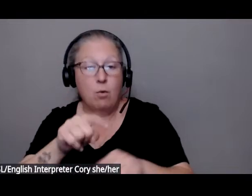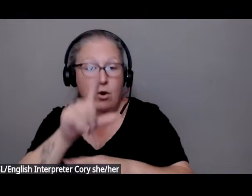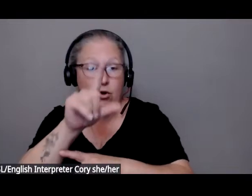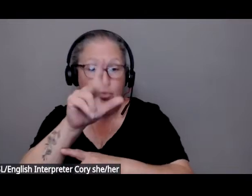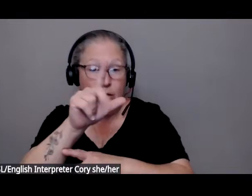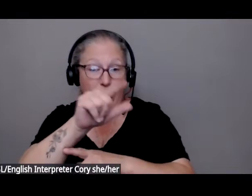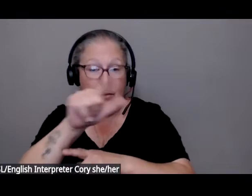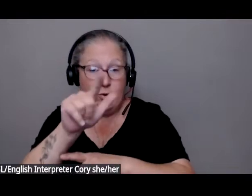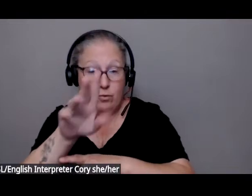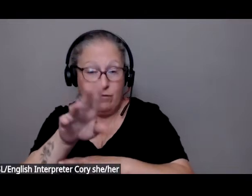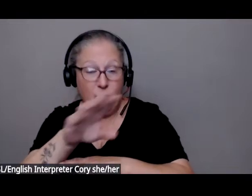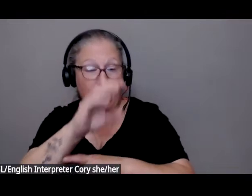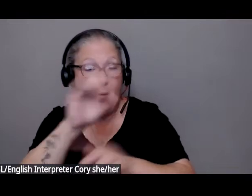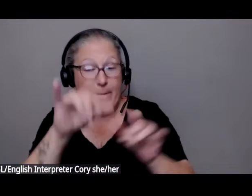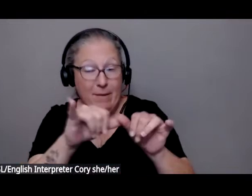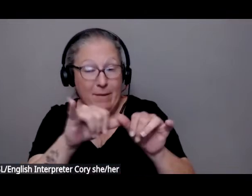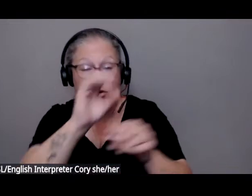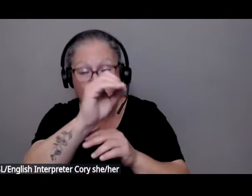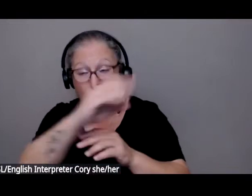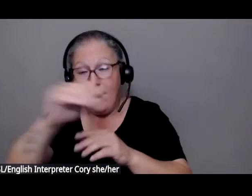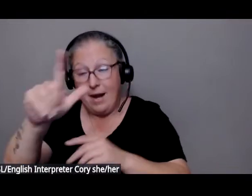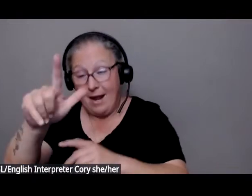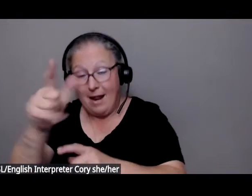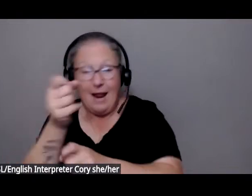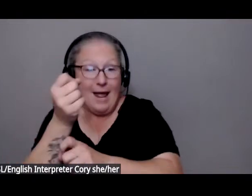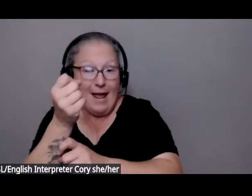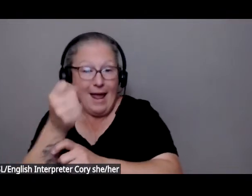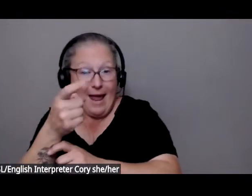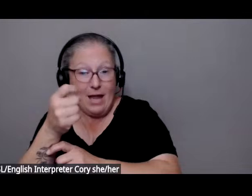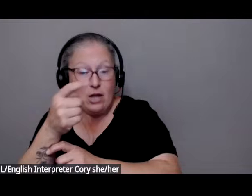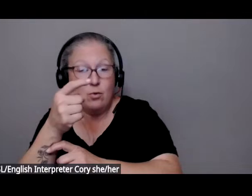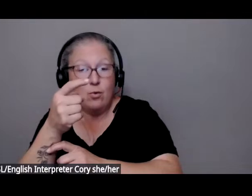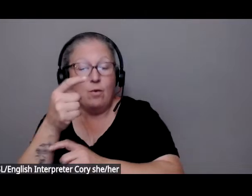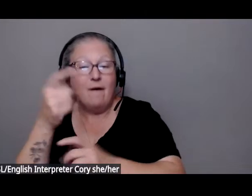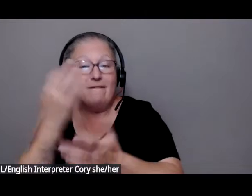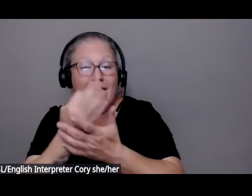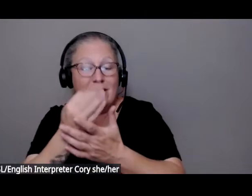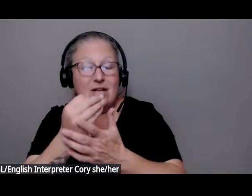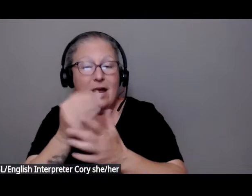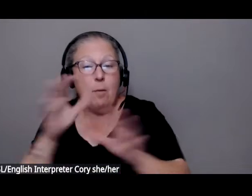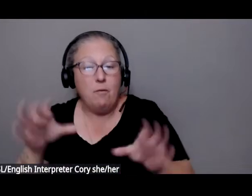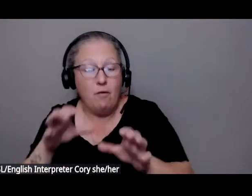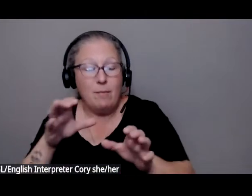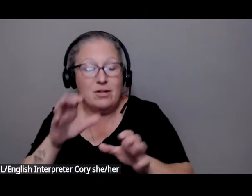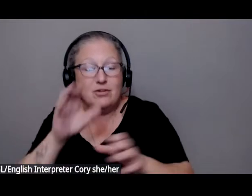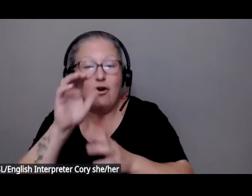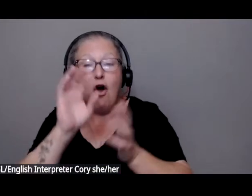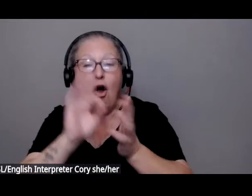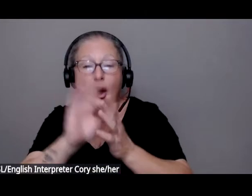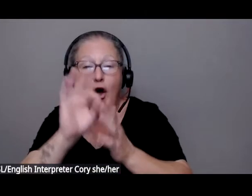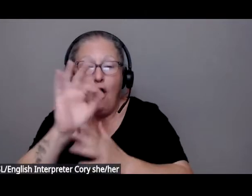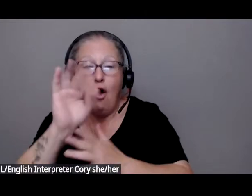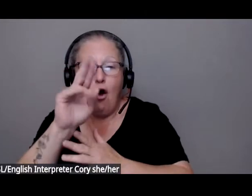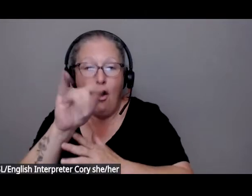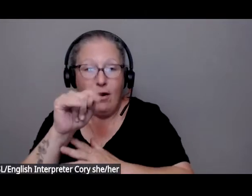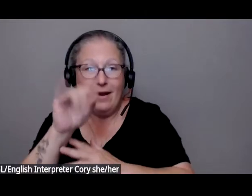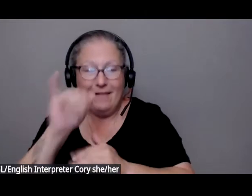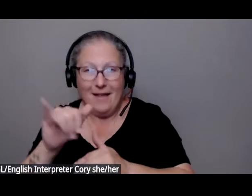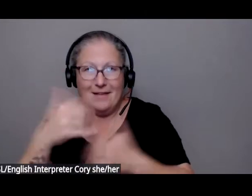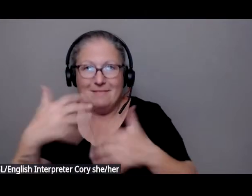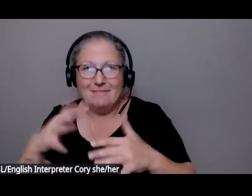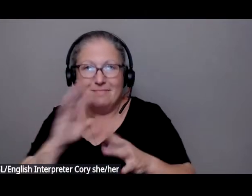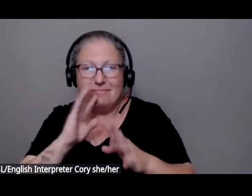23-24 Measure O and L Annual Financial and Performance Audit. That's a mouthful, and I hand it over